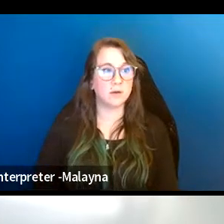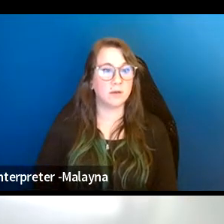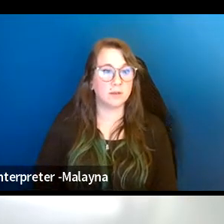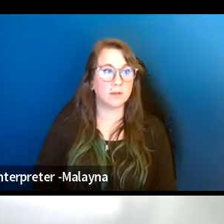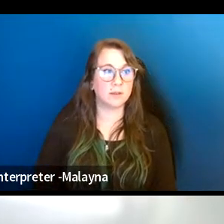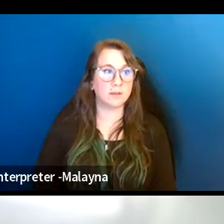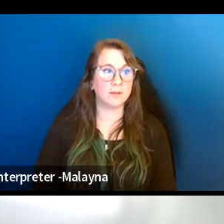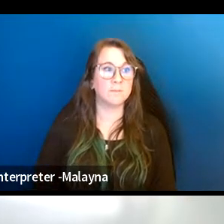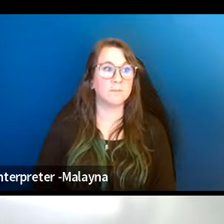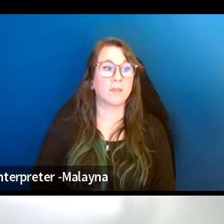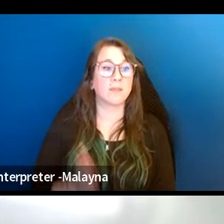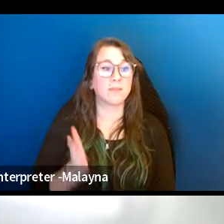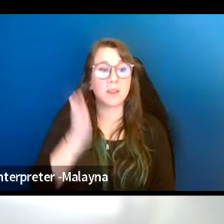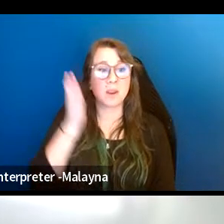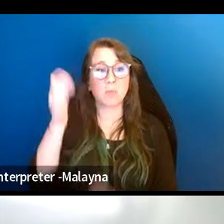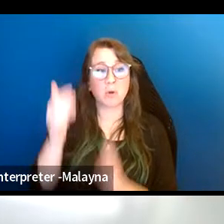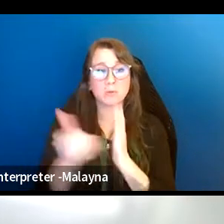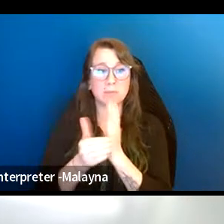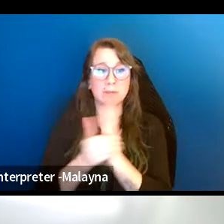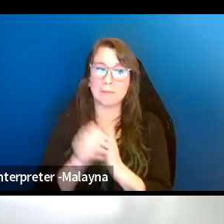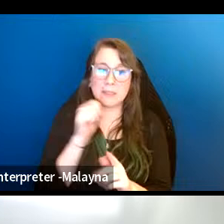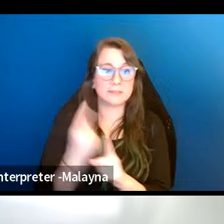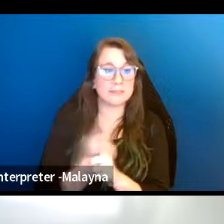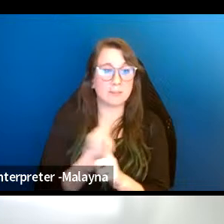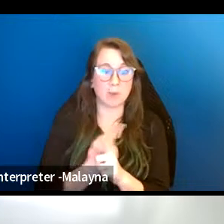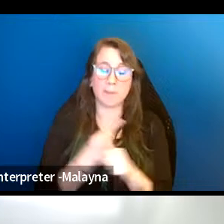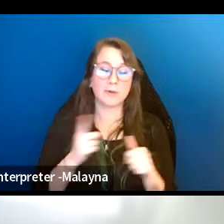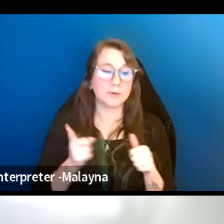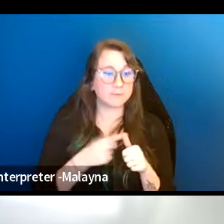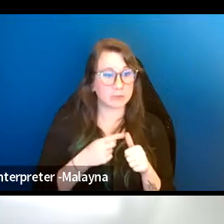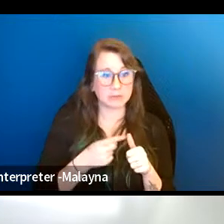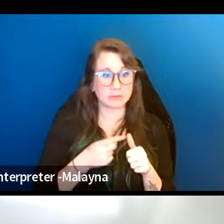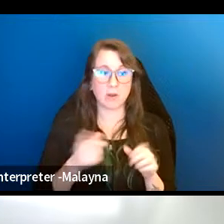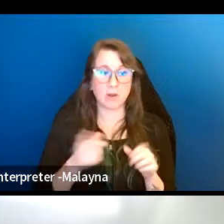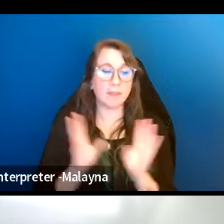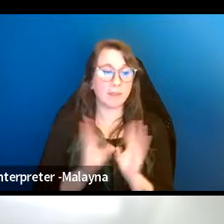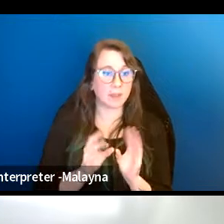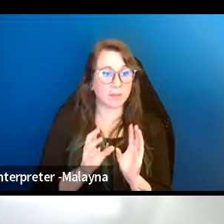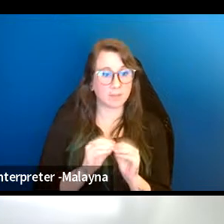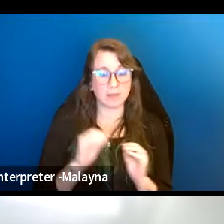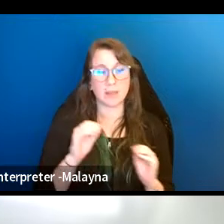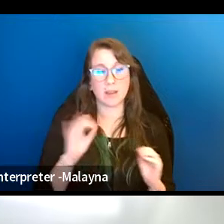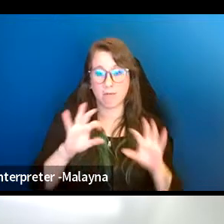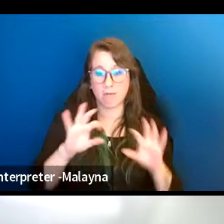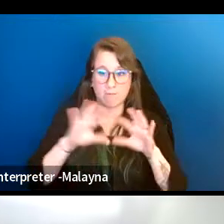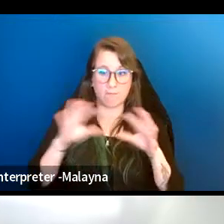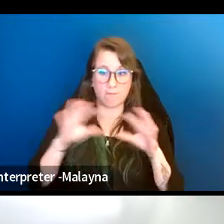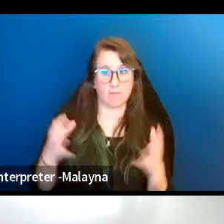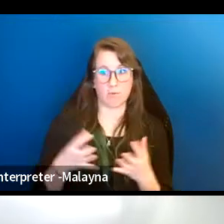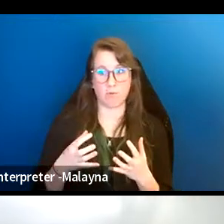The proposed amendment is improper. First of all, the committee of the whole